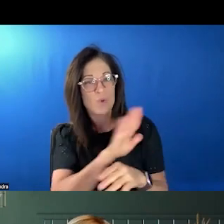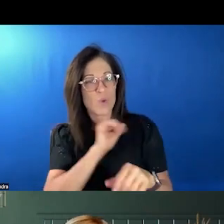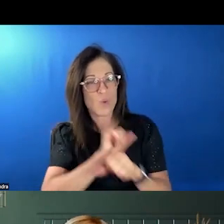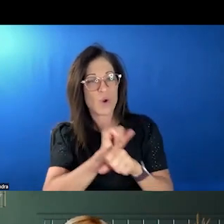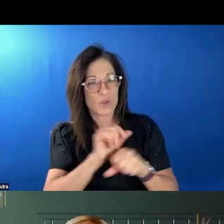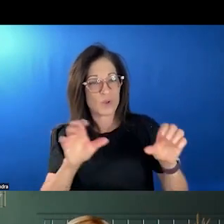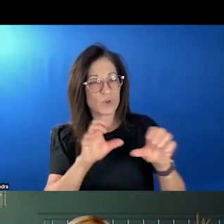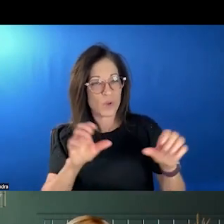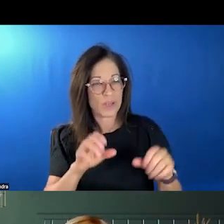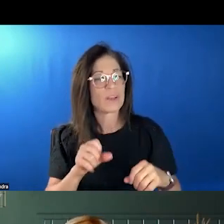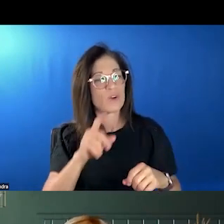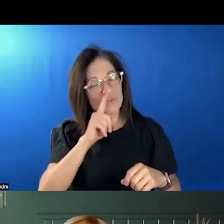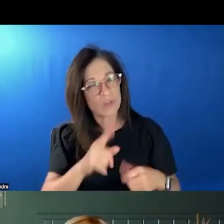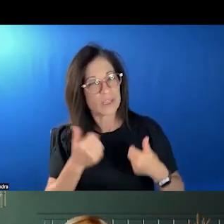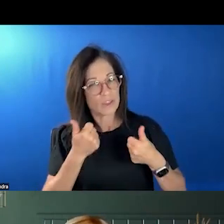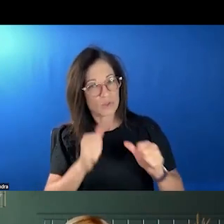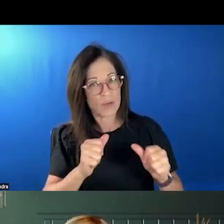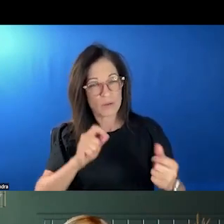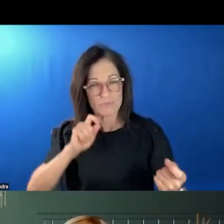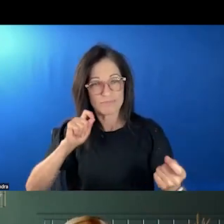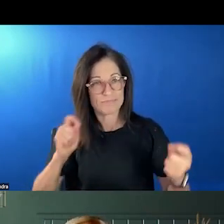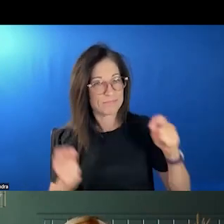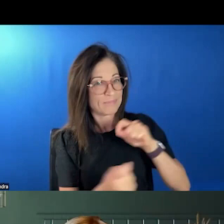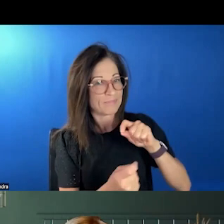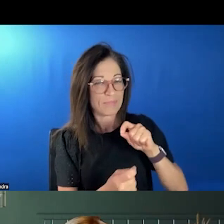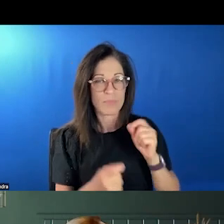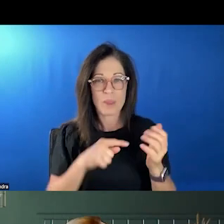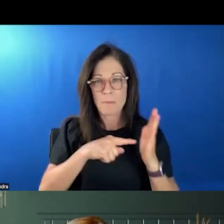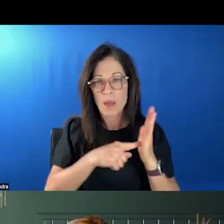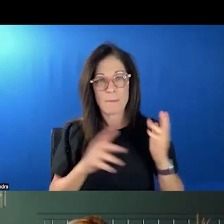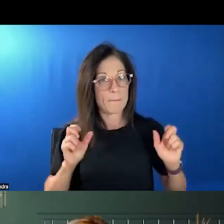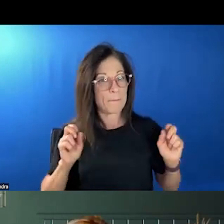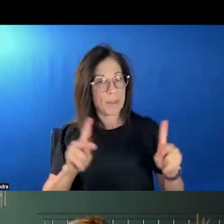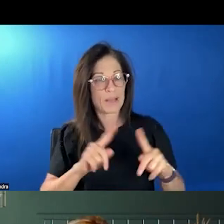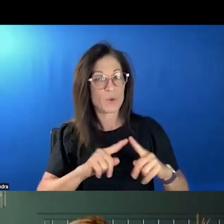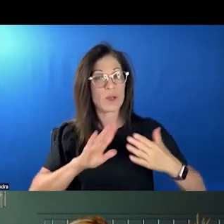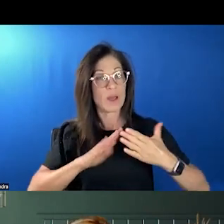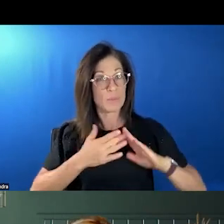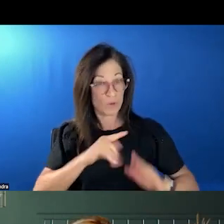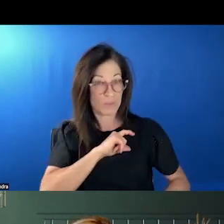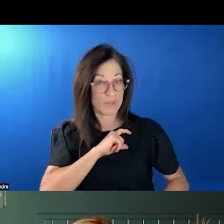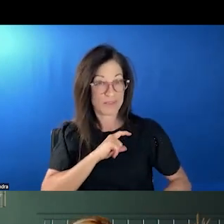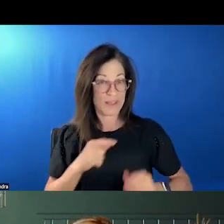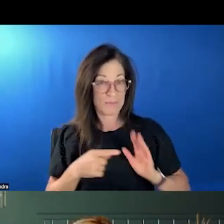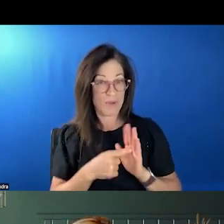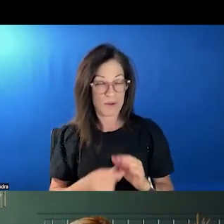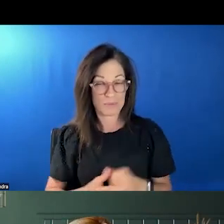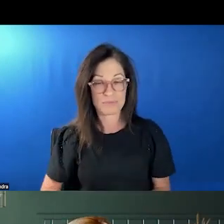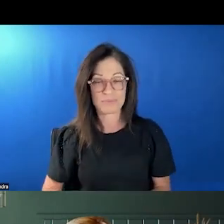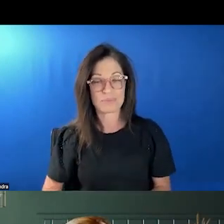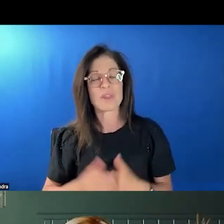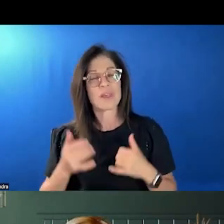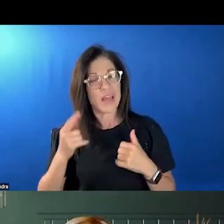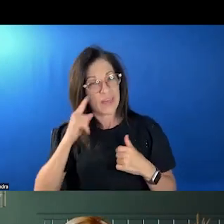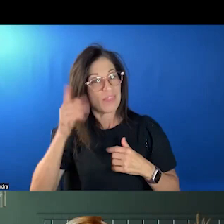of really trying to turn the model back to a community policing model. And I think in the long run, it's just